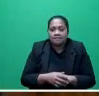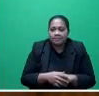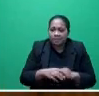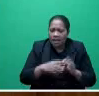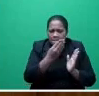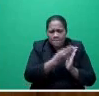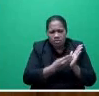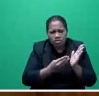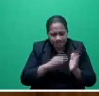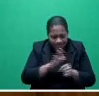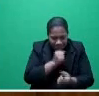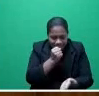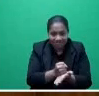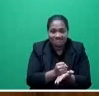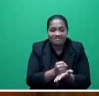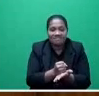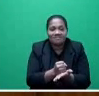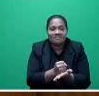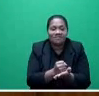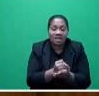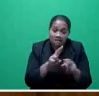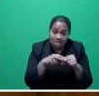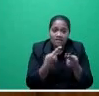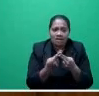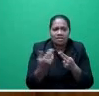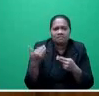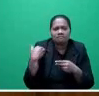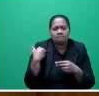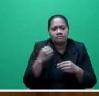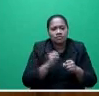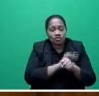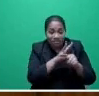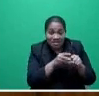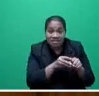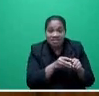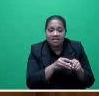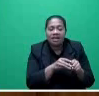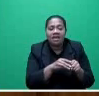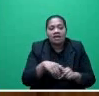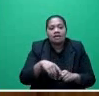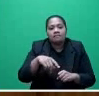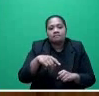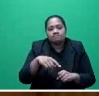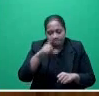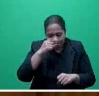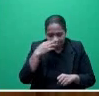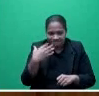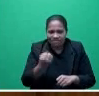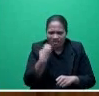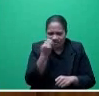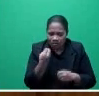A budget that ensures that families affected with COVID-19 crisis are able to have food on their